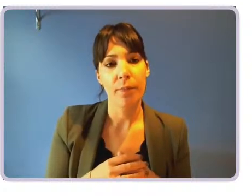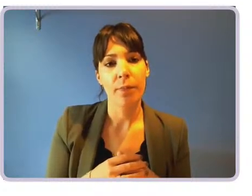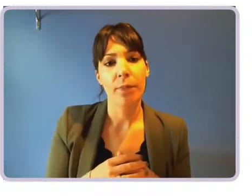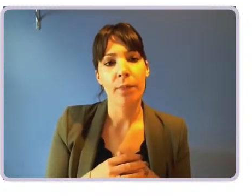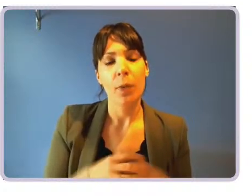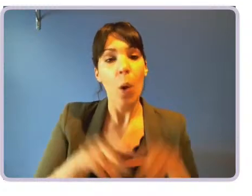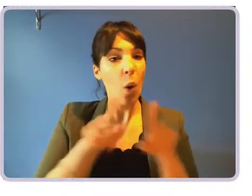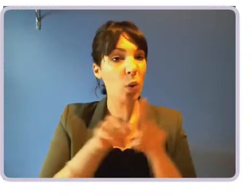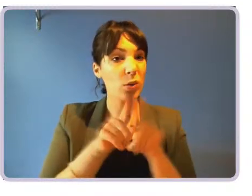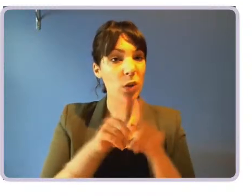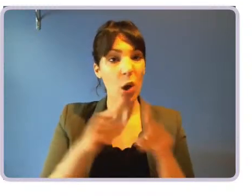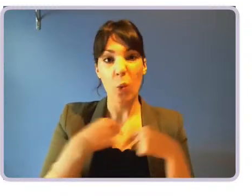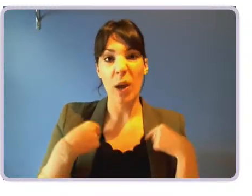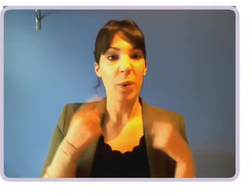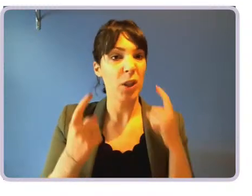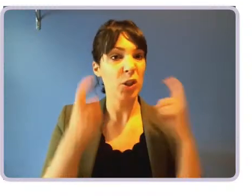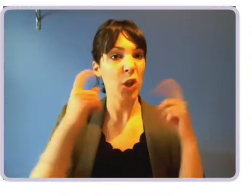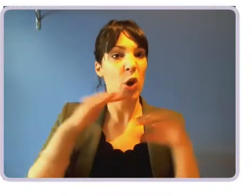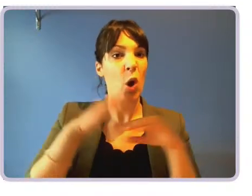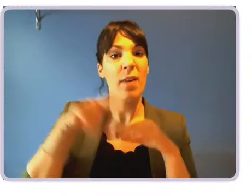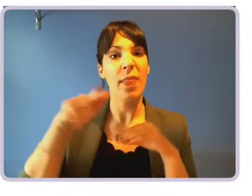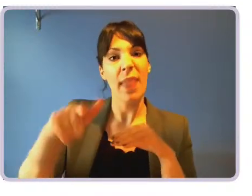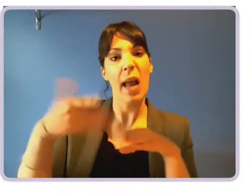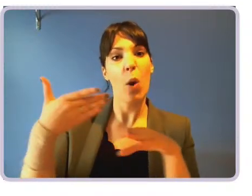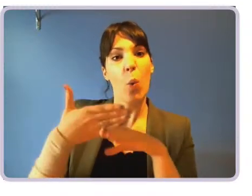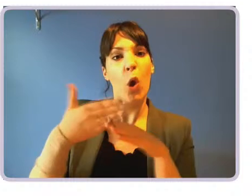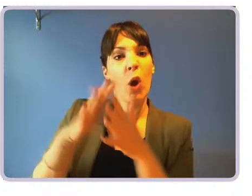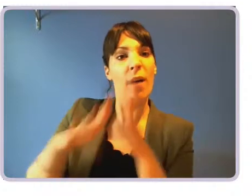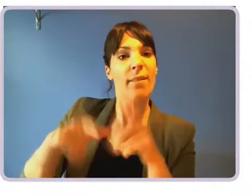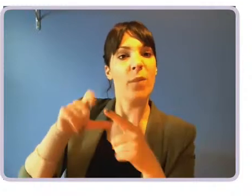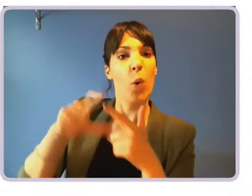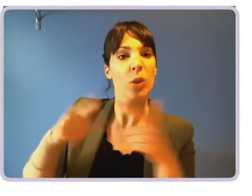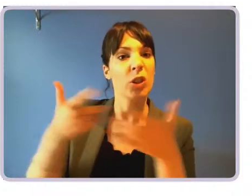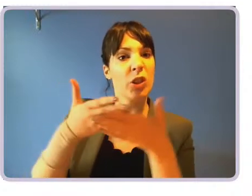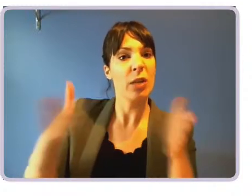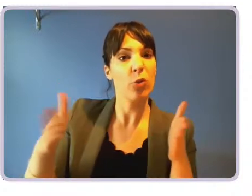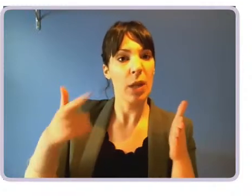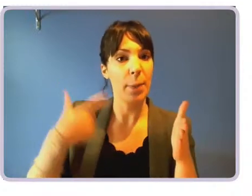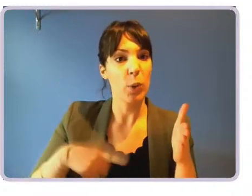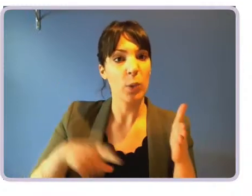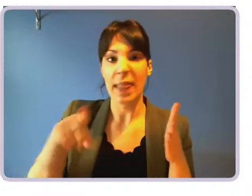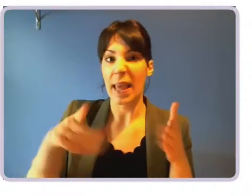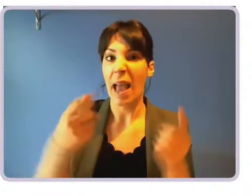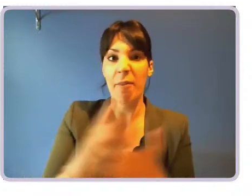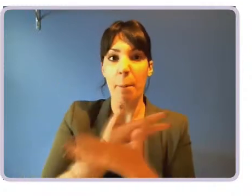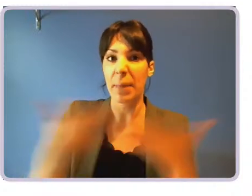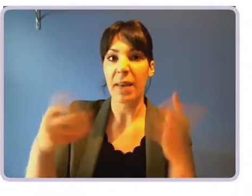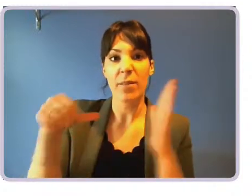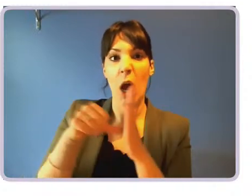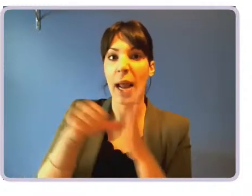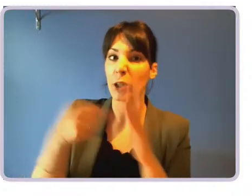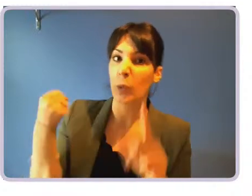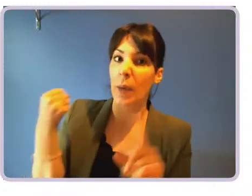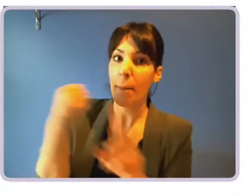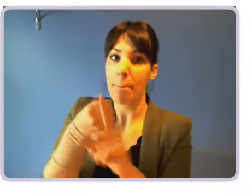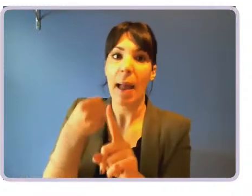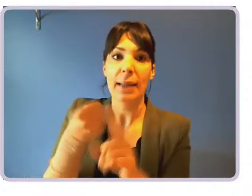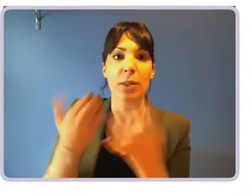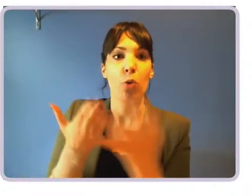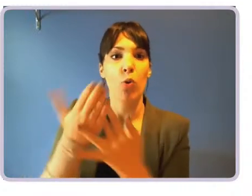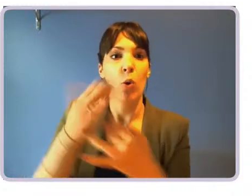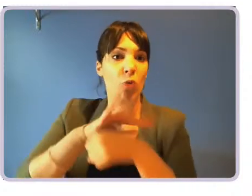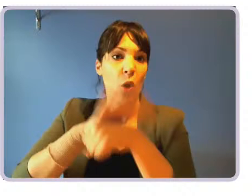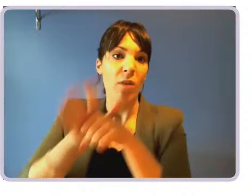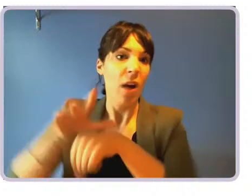this workforce more generally and the financial consequences for them in this pandemic and psychological consequences.